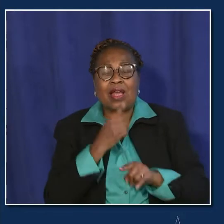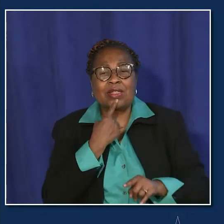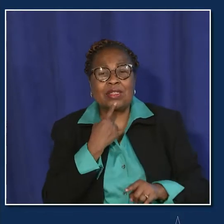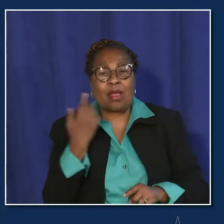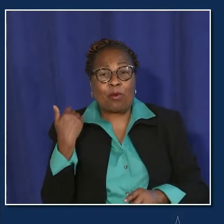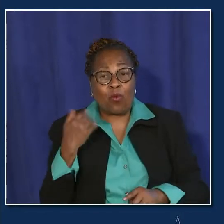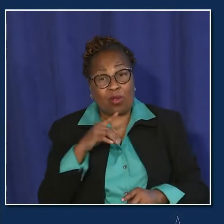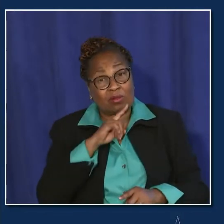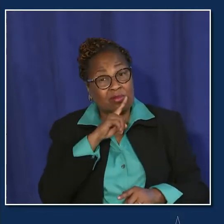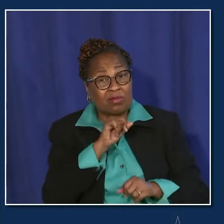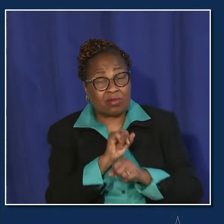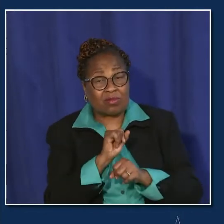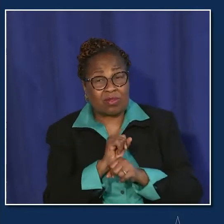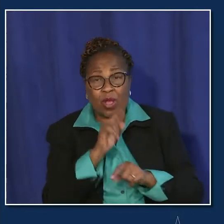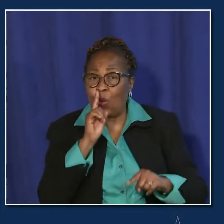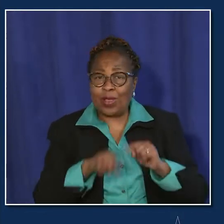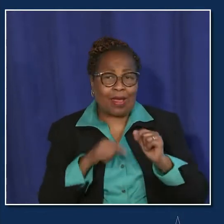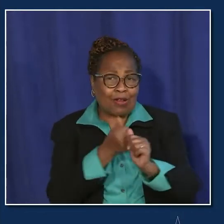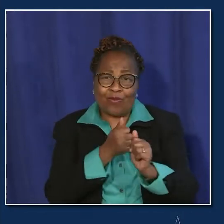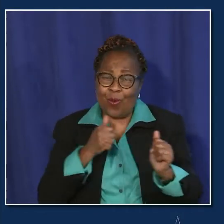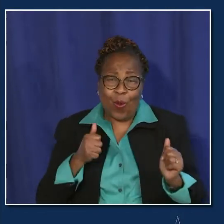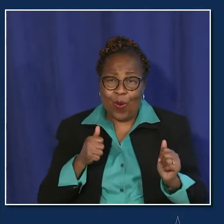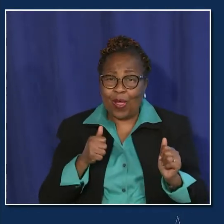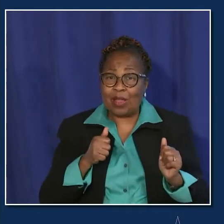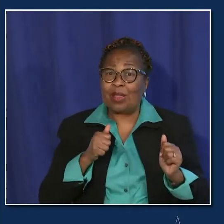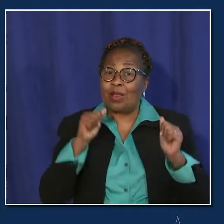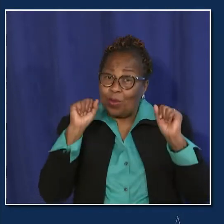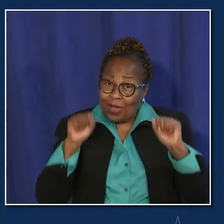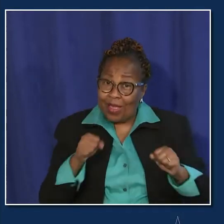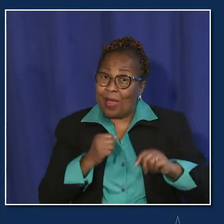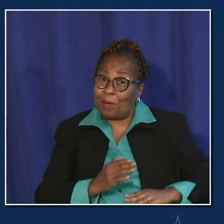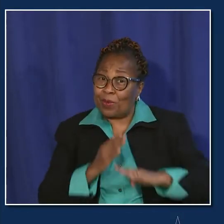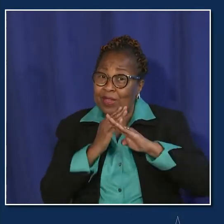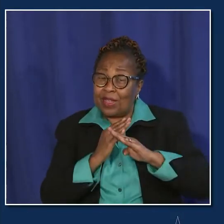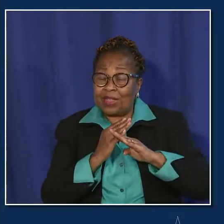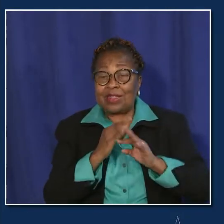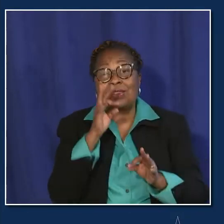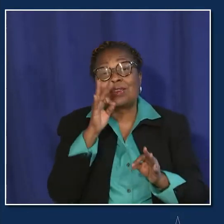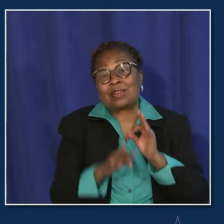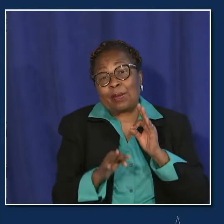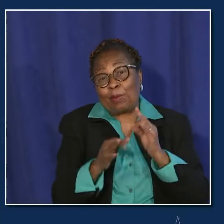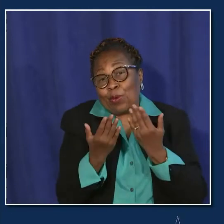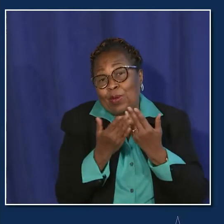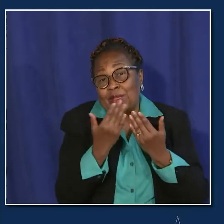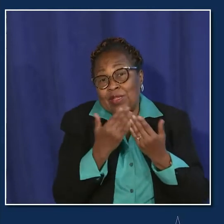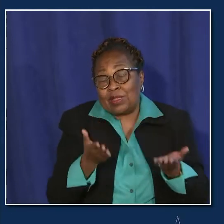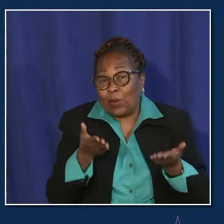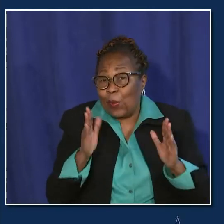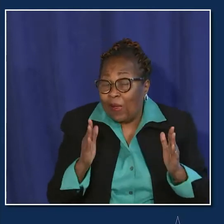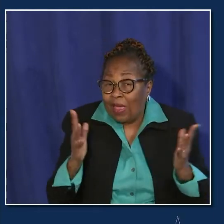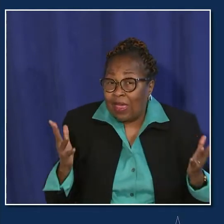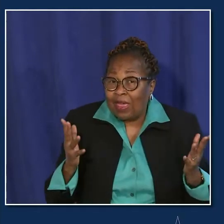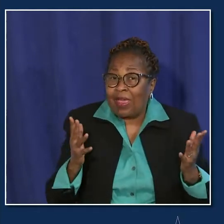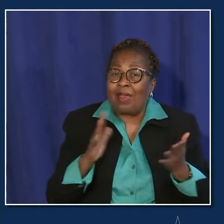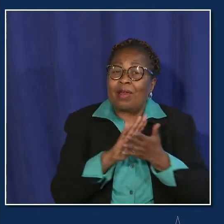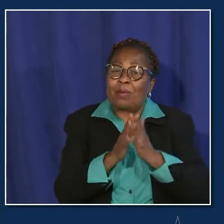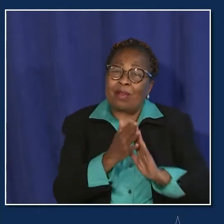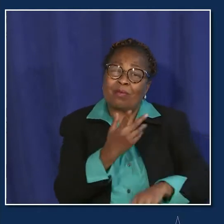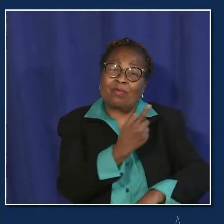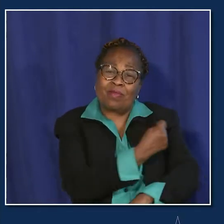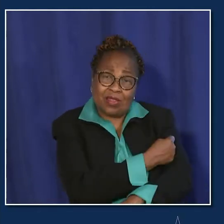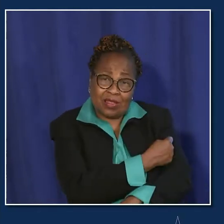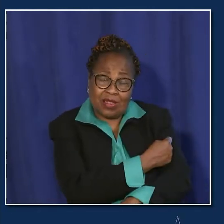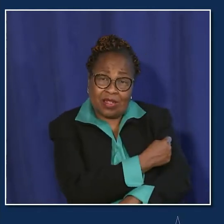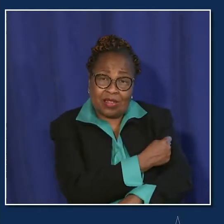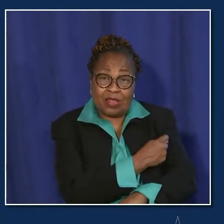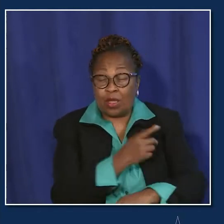a reality we can't avoid. It's a preventable. And the simple, easiest thing to do is to get vaccinated.